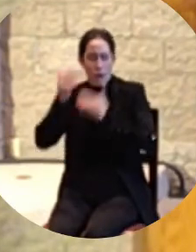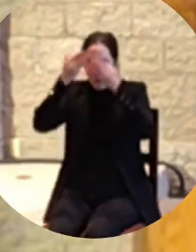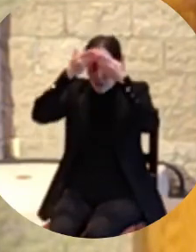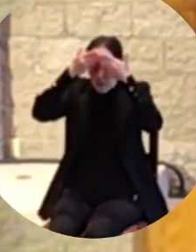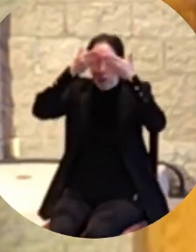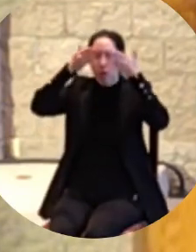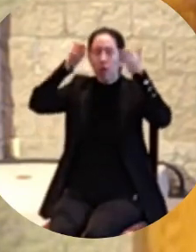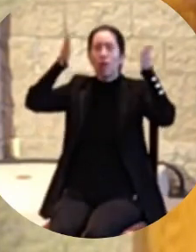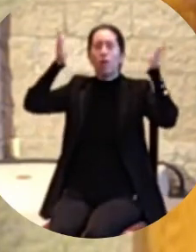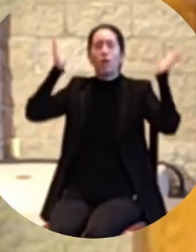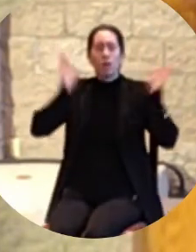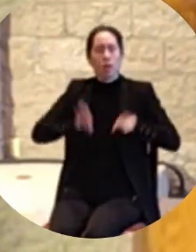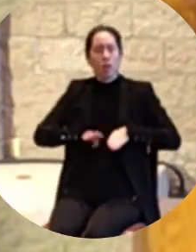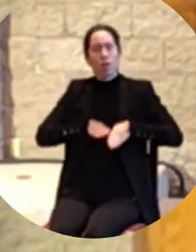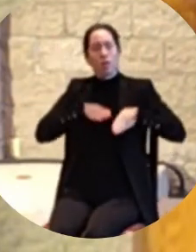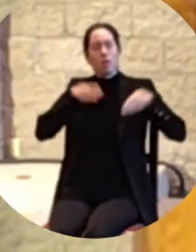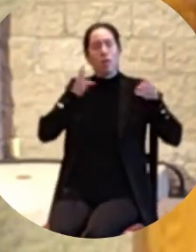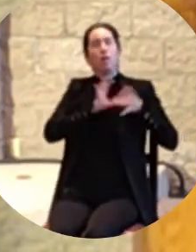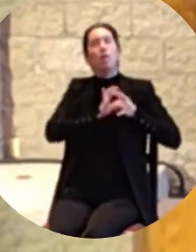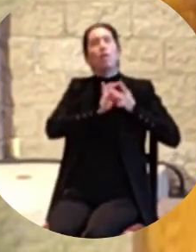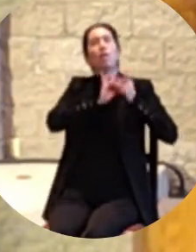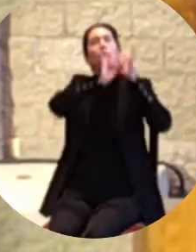moment.